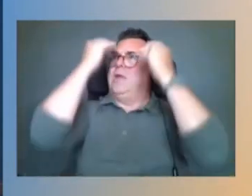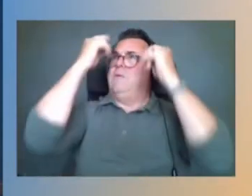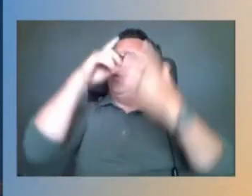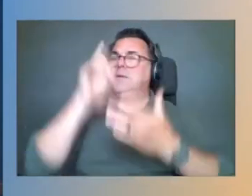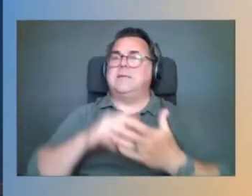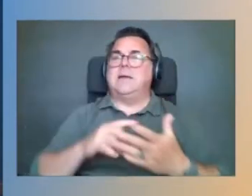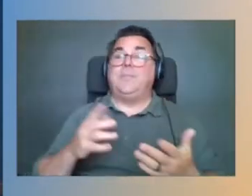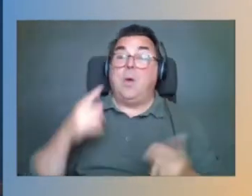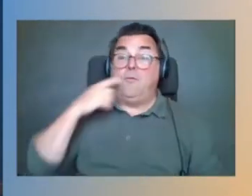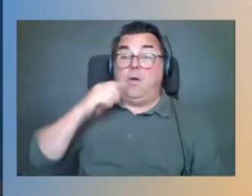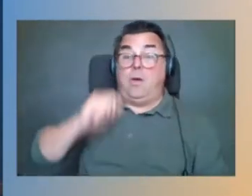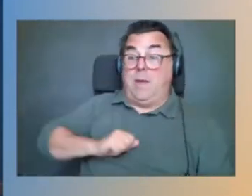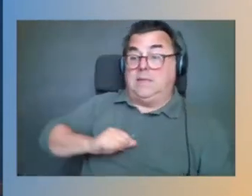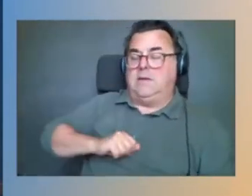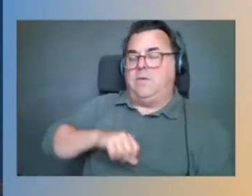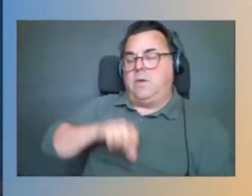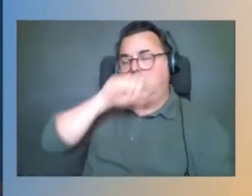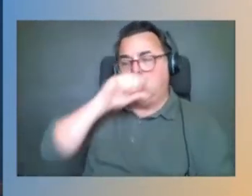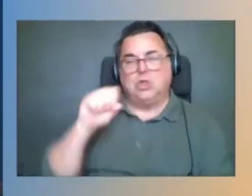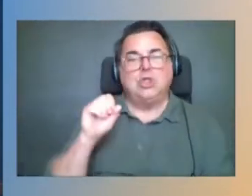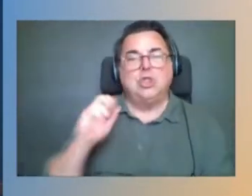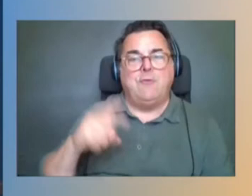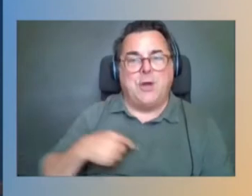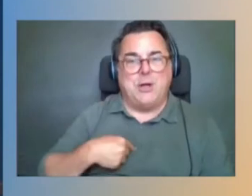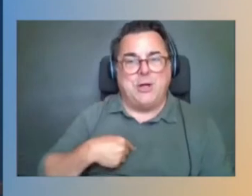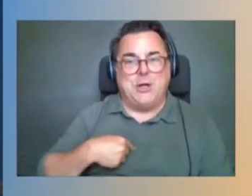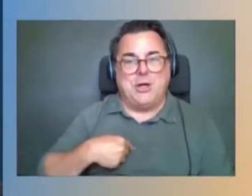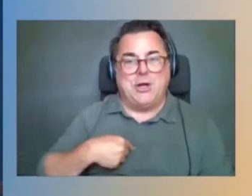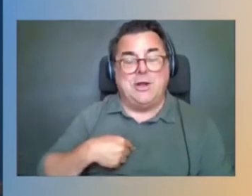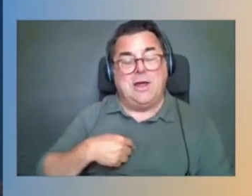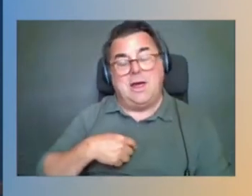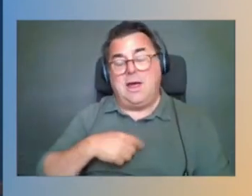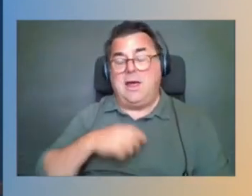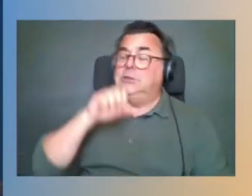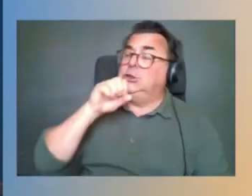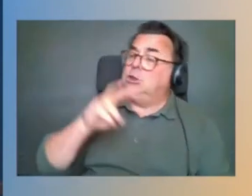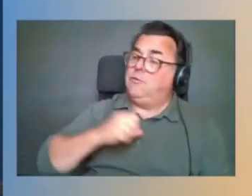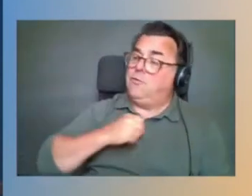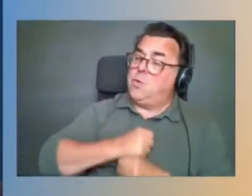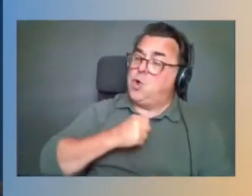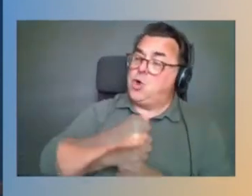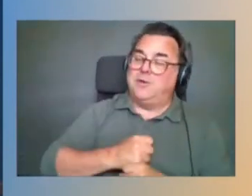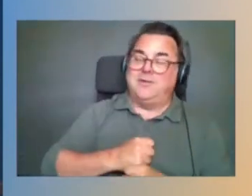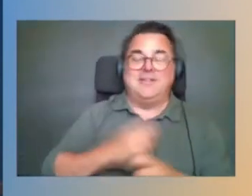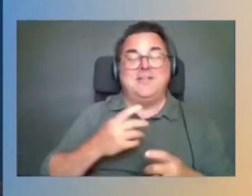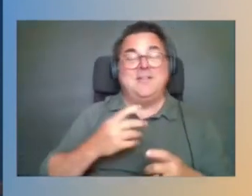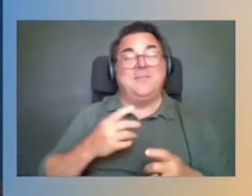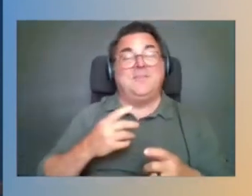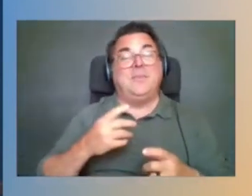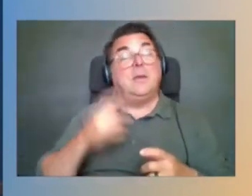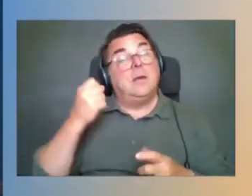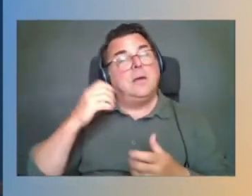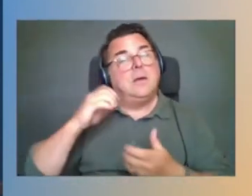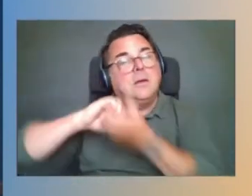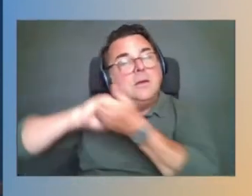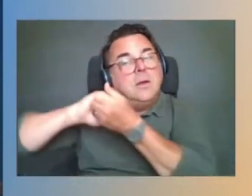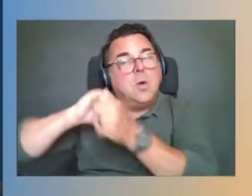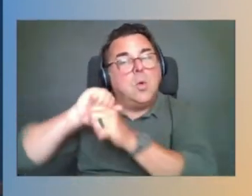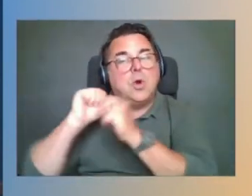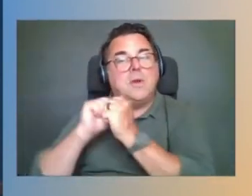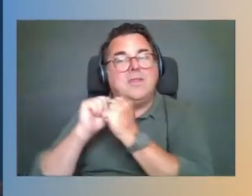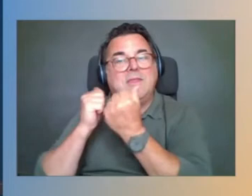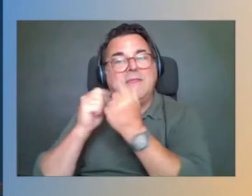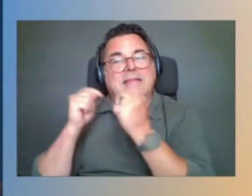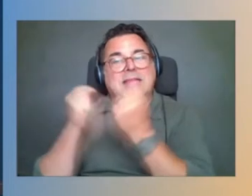for me, I'm a software guy. And so I work on the software side of these cards, but I work super closely with the team at Annapurna